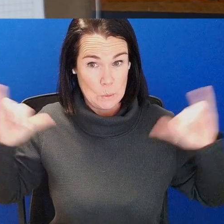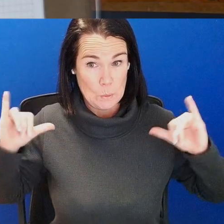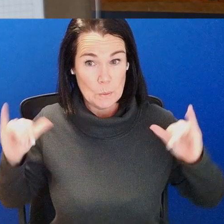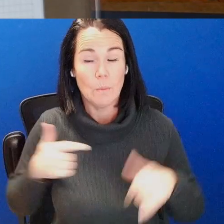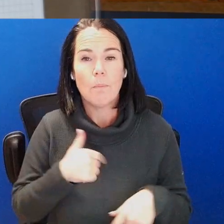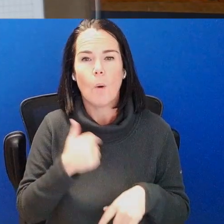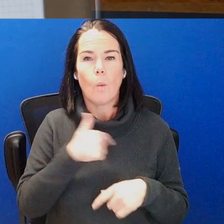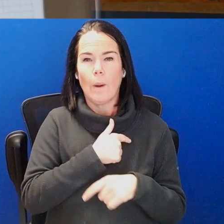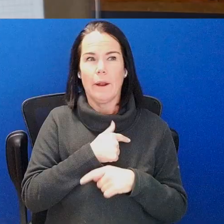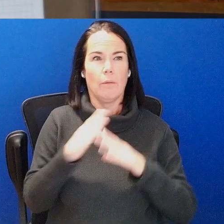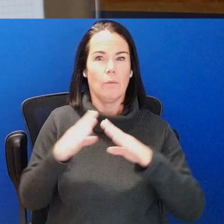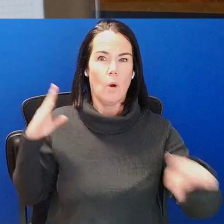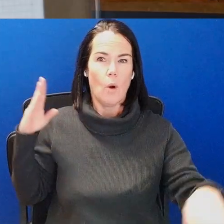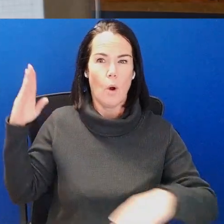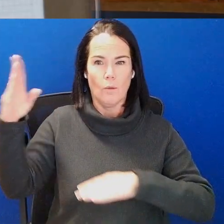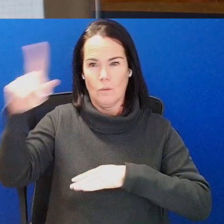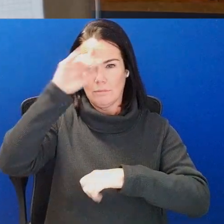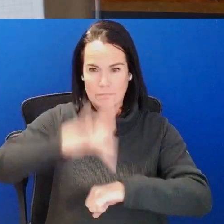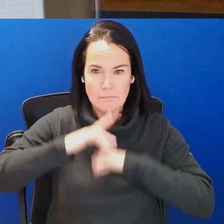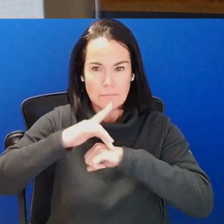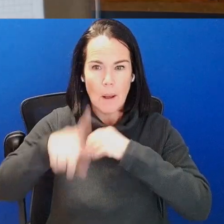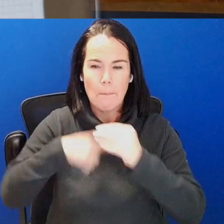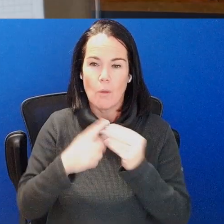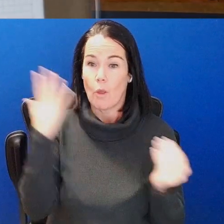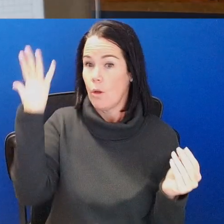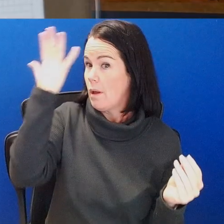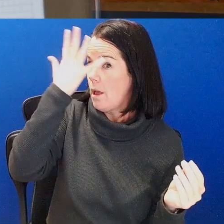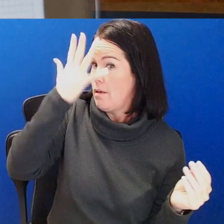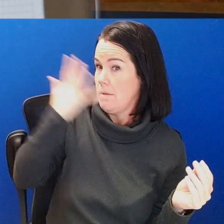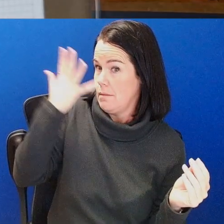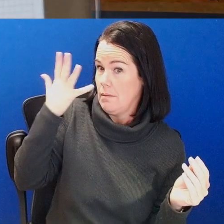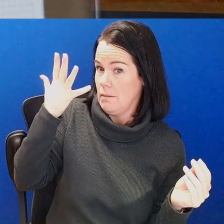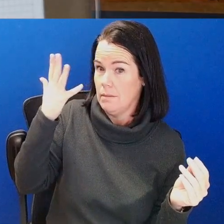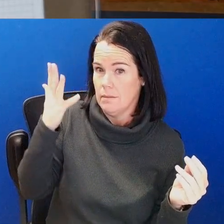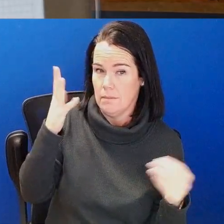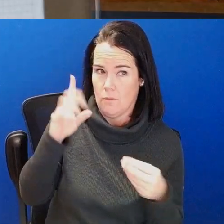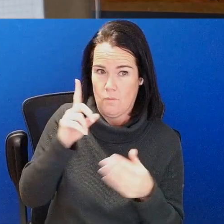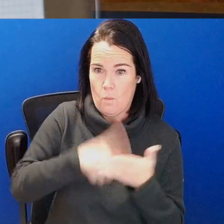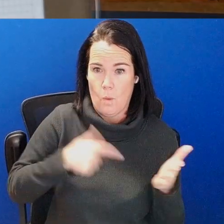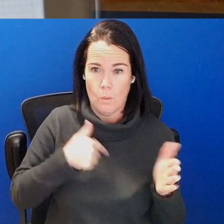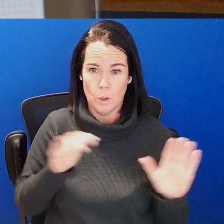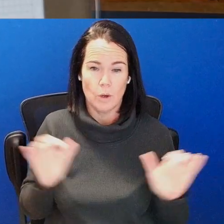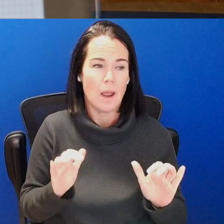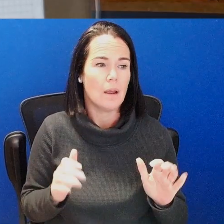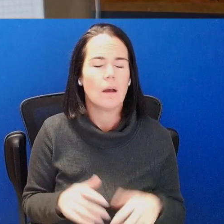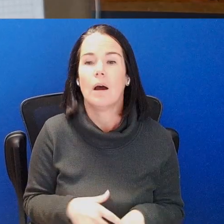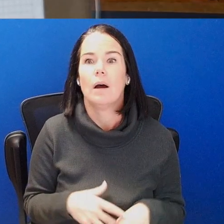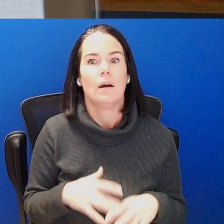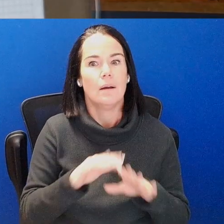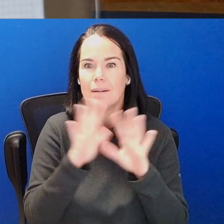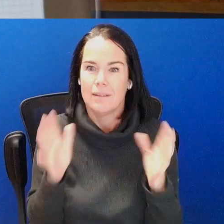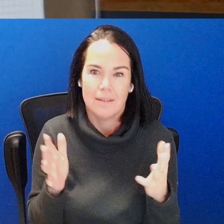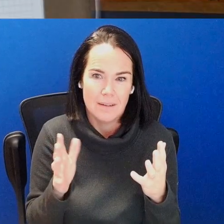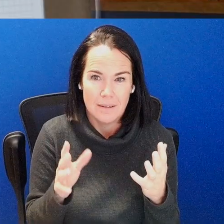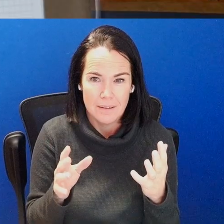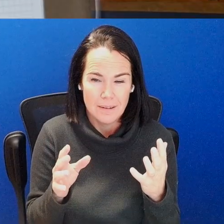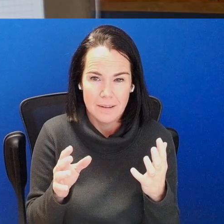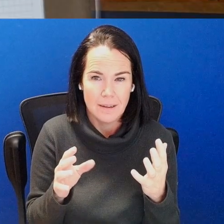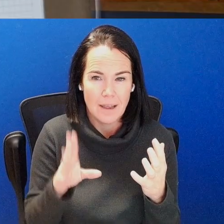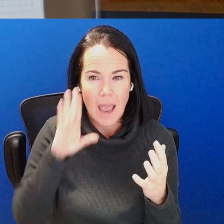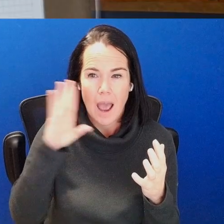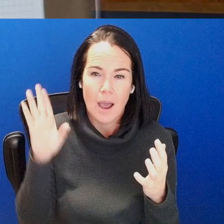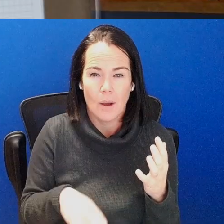overly invested in the aesthetics of what we do. And I know that this is, oh my God, this is such